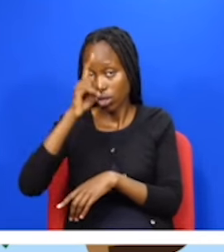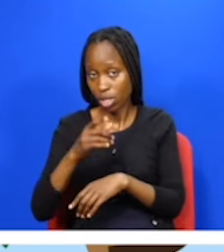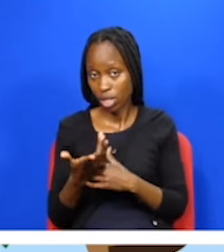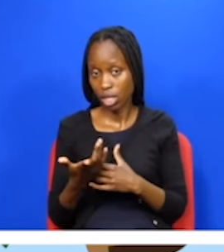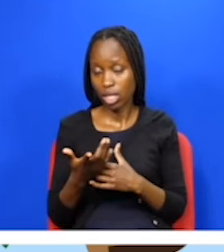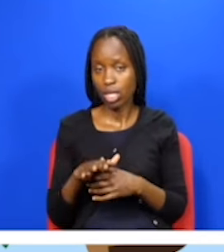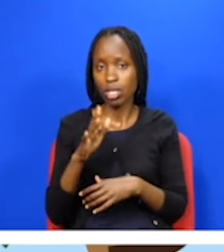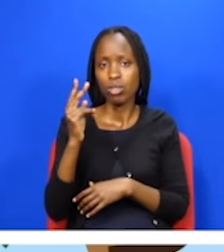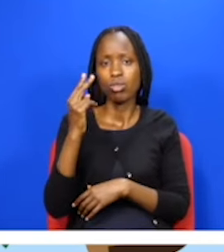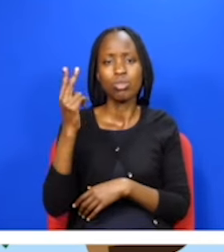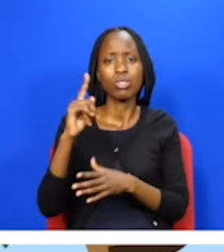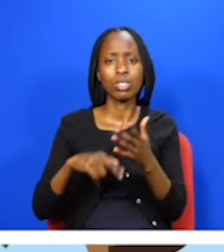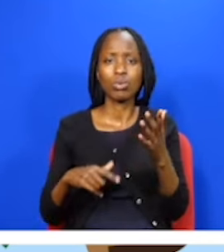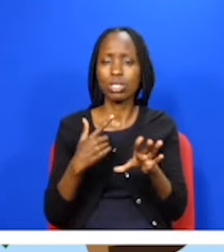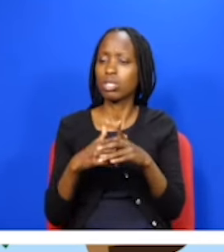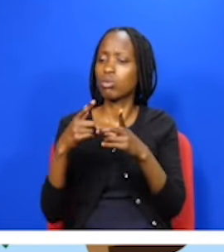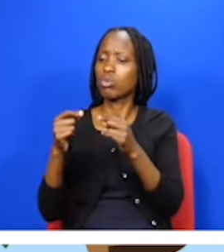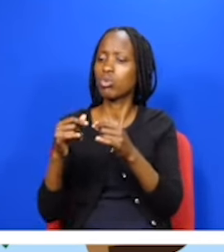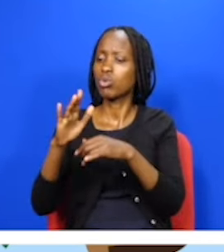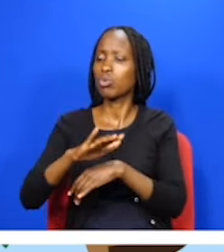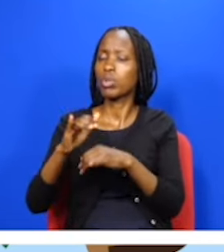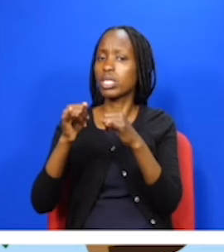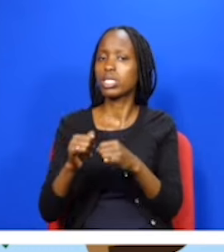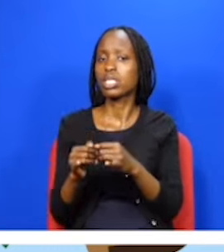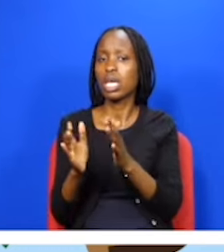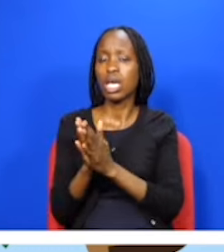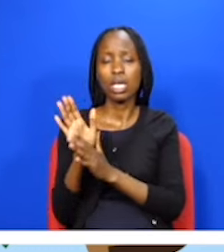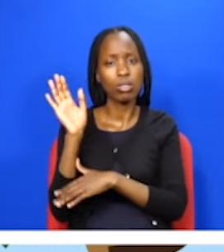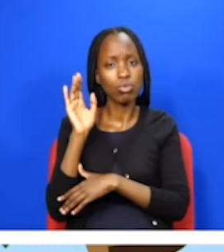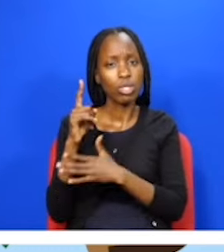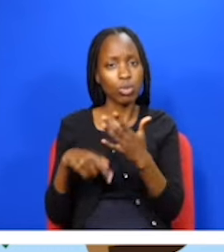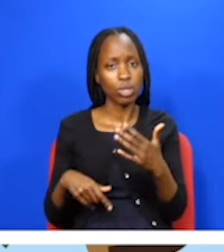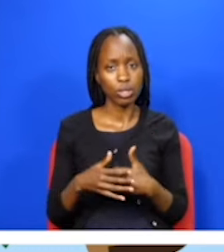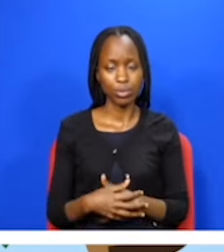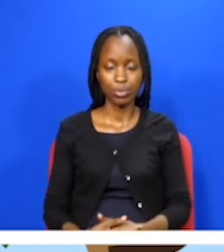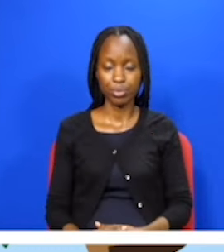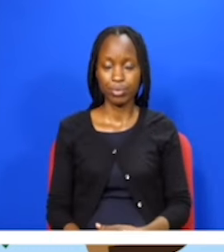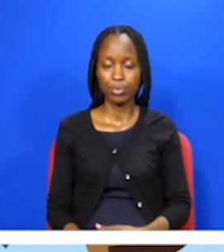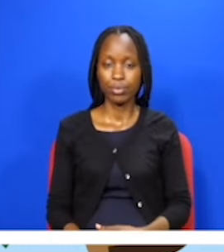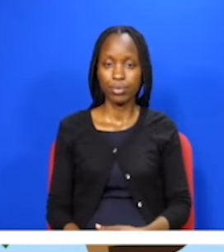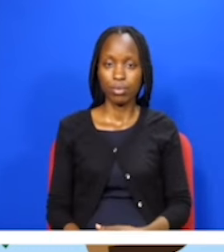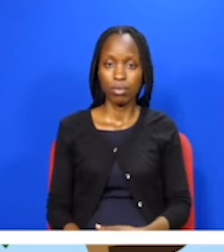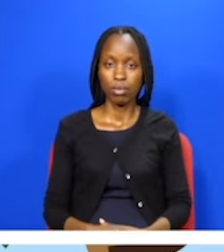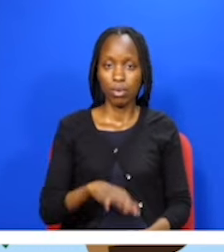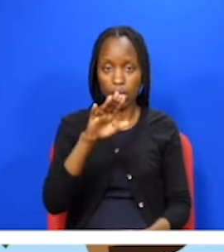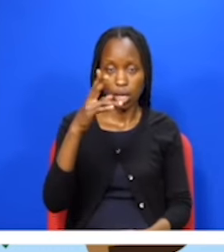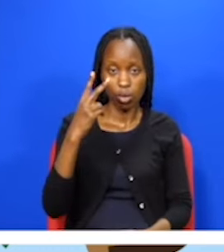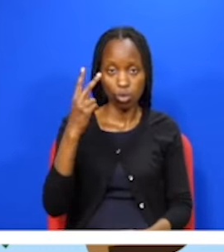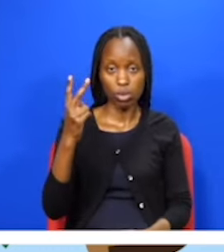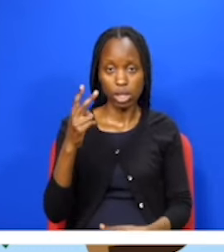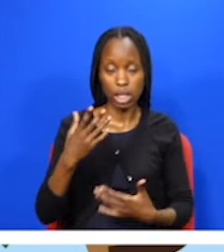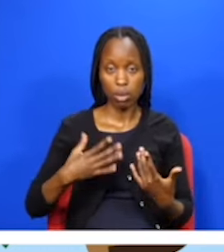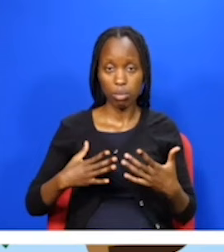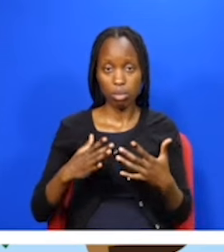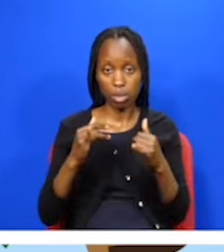did you see? And what did you hear there? Did you see new people,